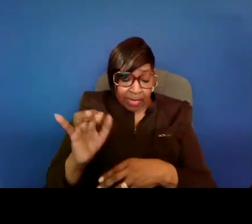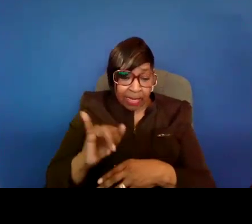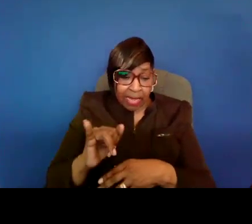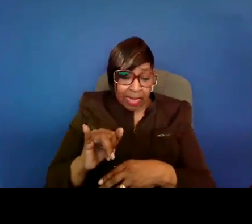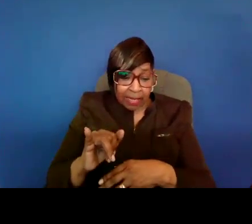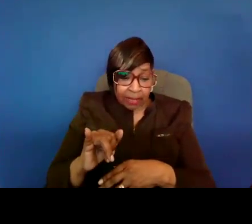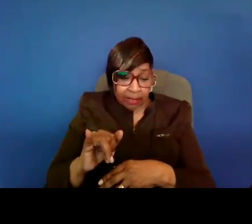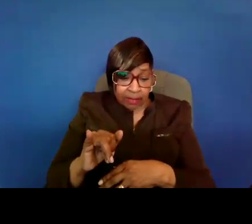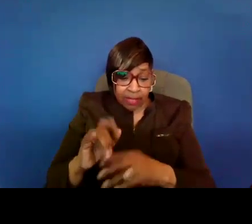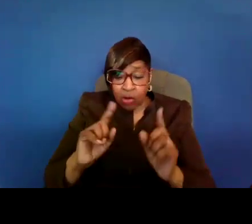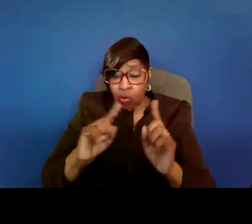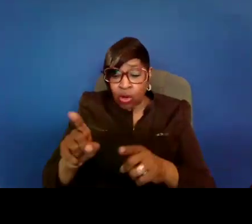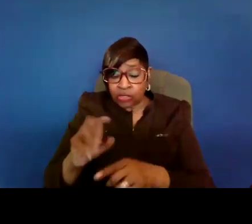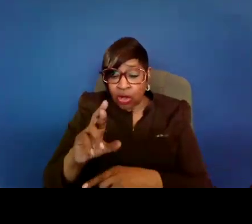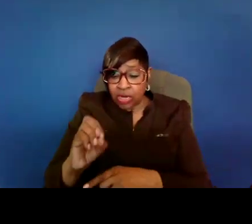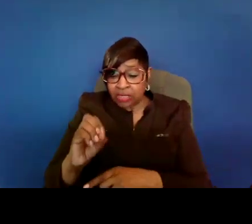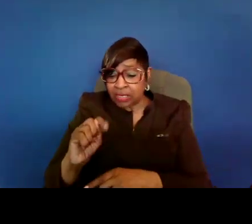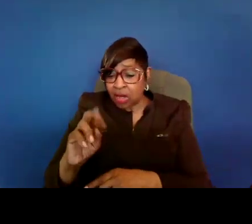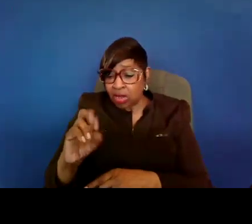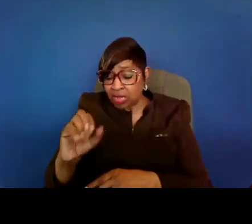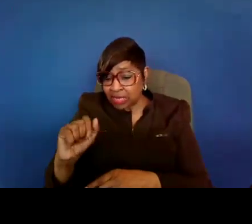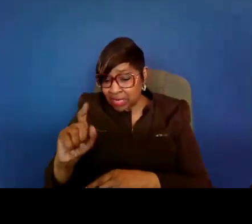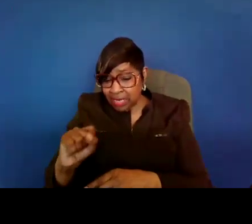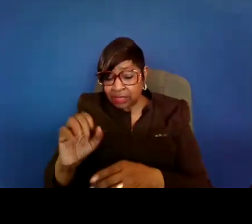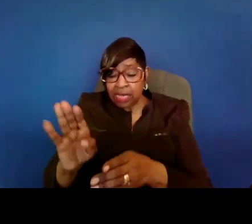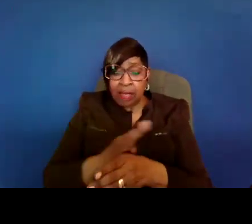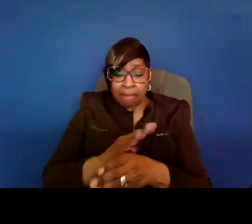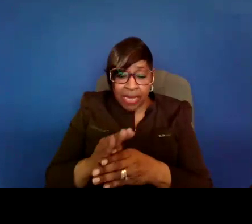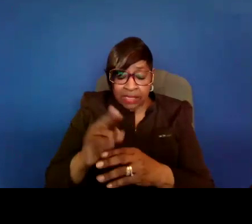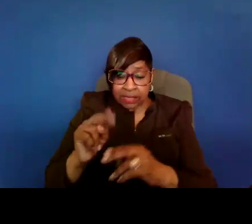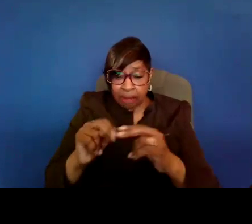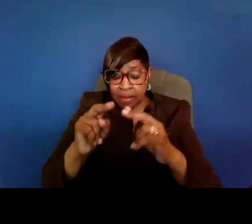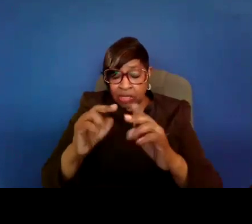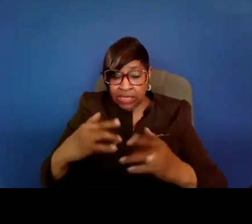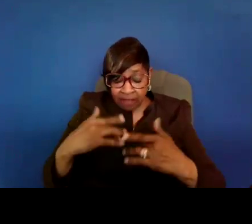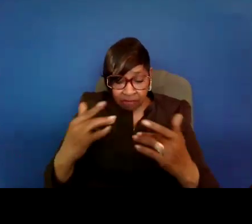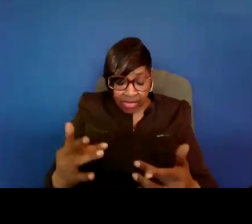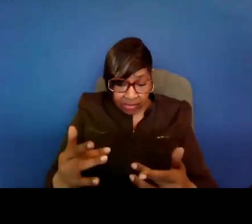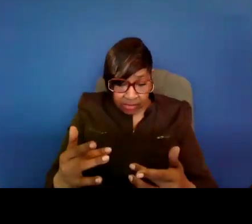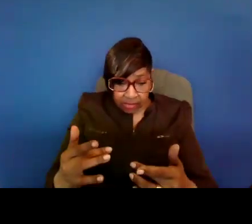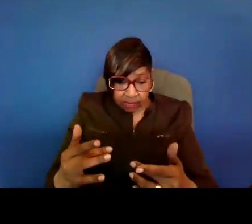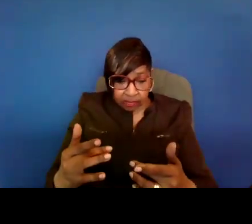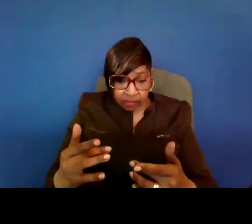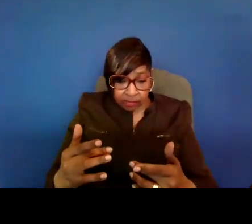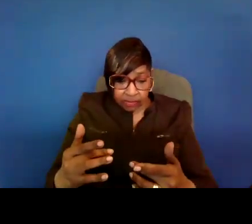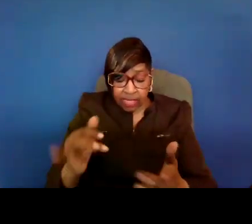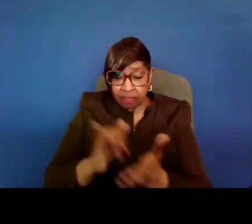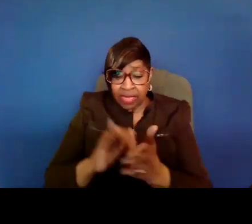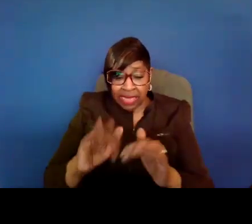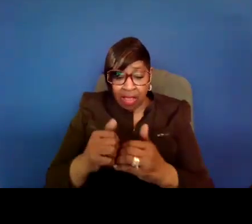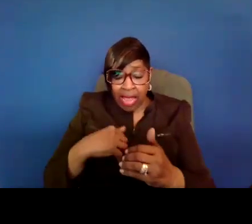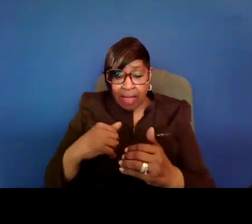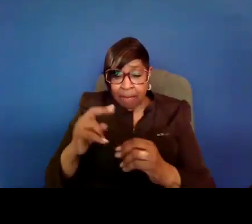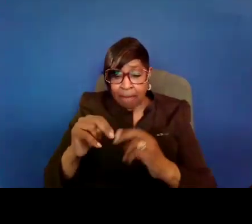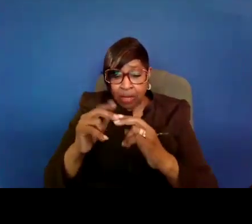getting to retreats, going to business building events. That's how I've built a